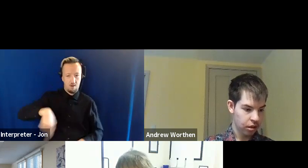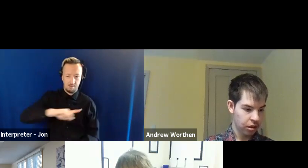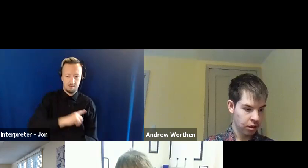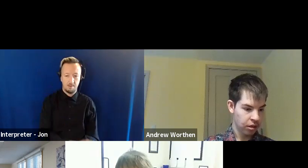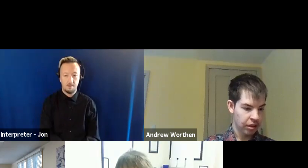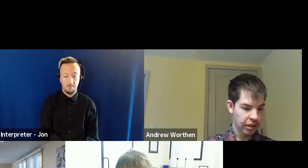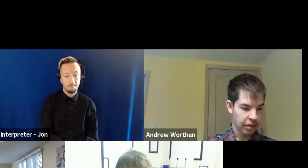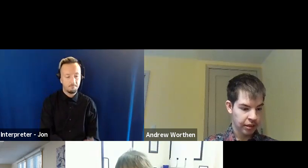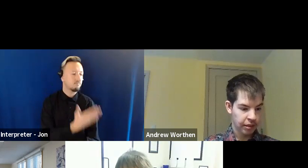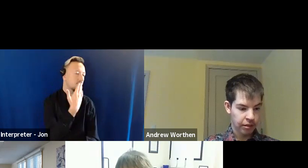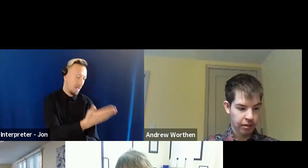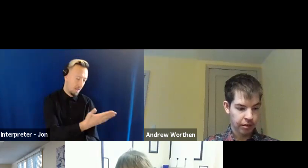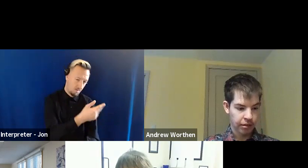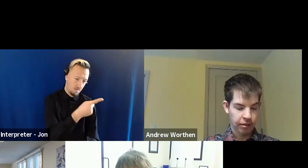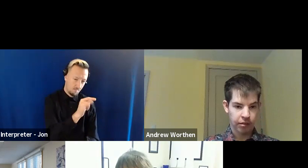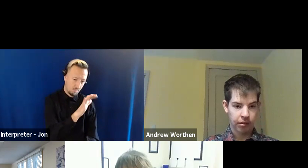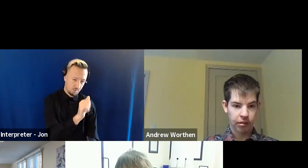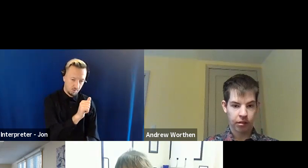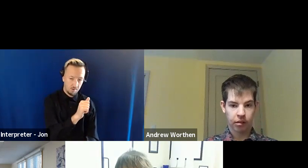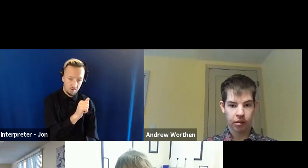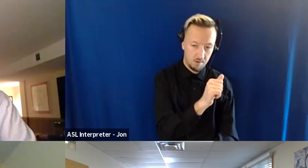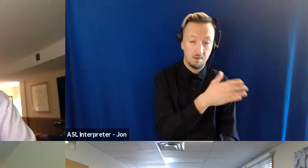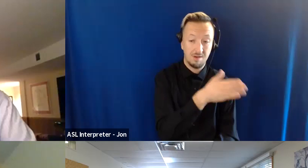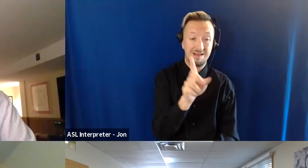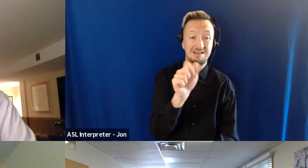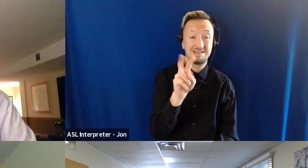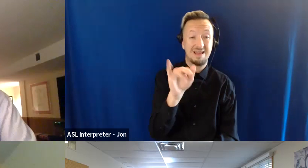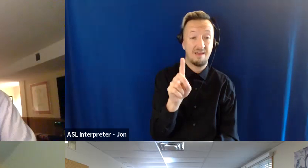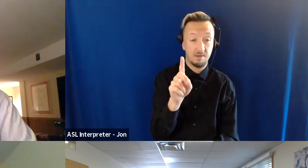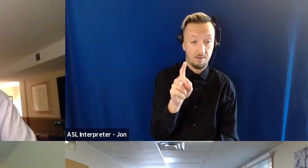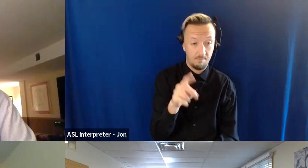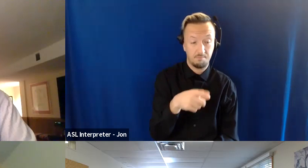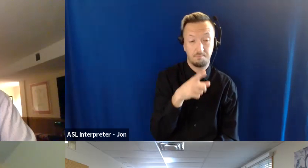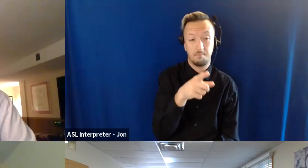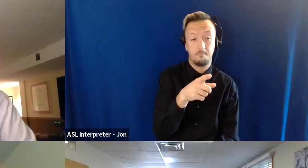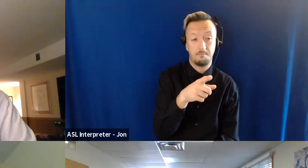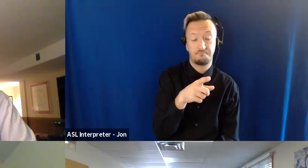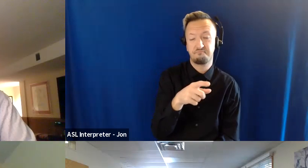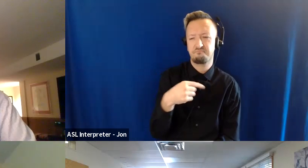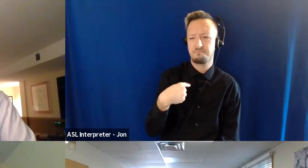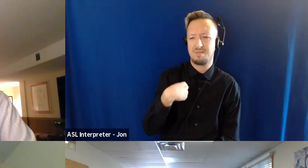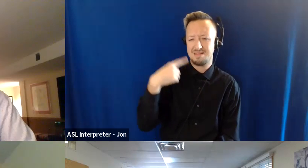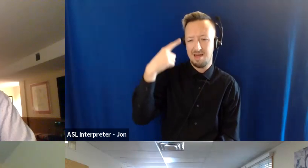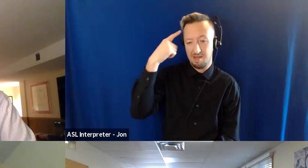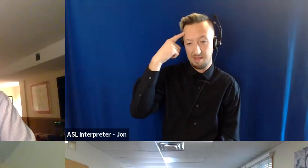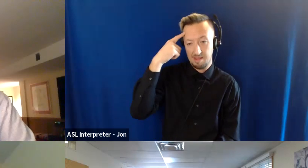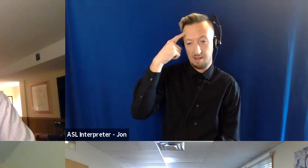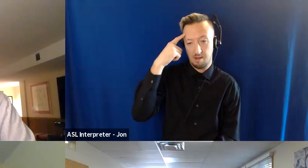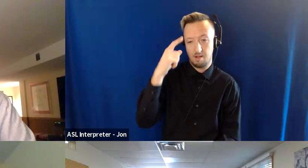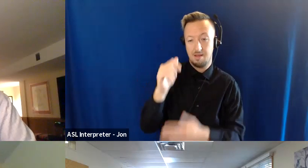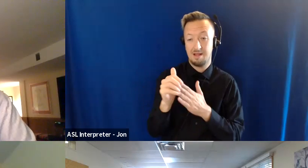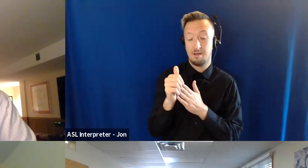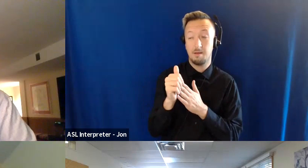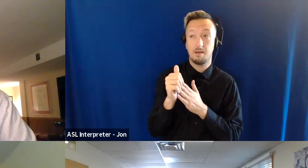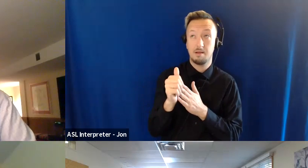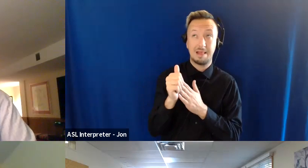Excellent. Thank you for Patricia. And David? I think that probably the leaders that I think of